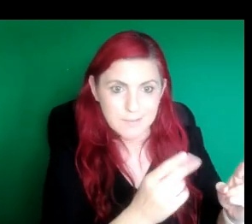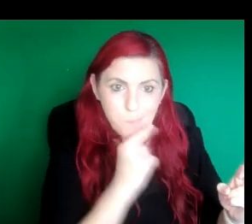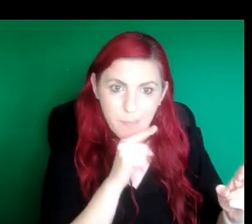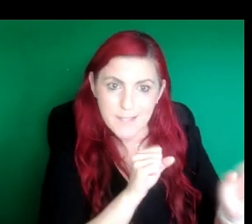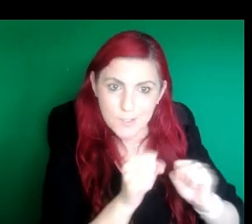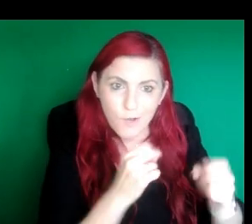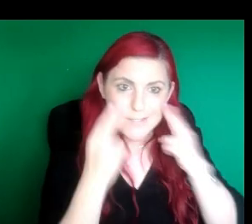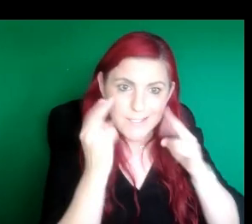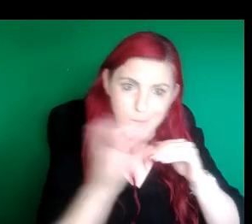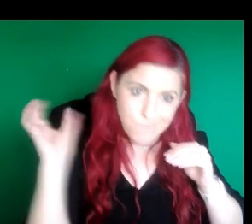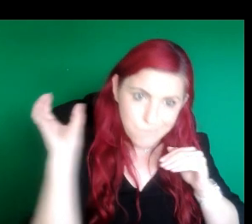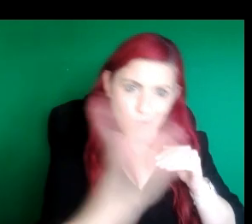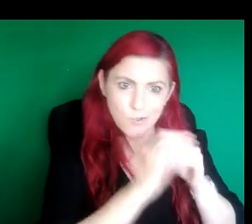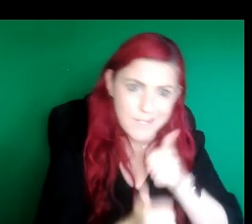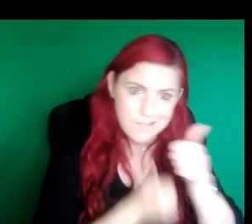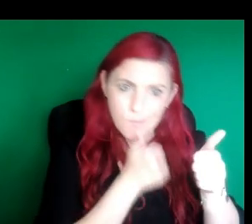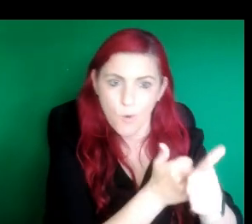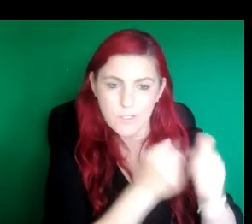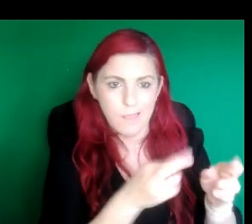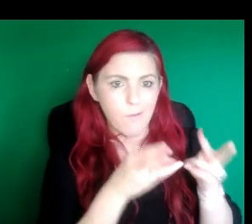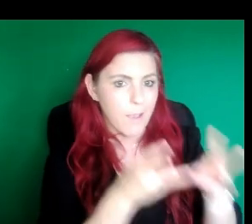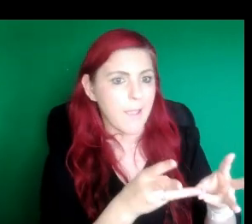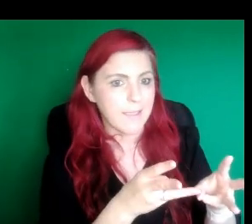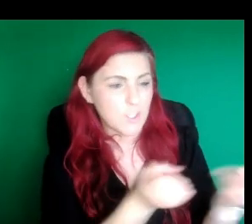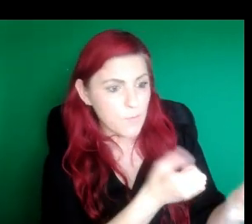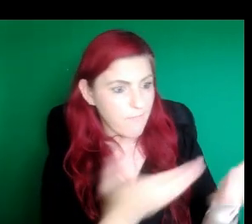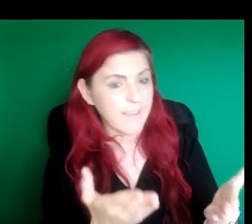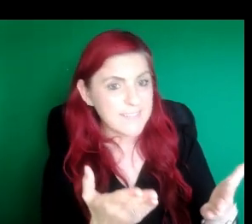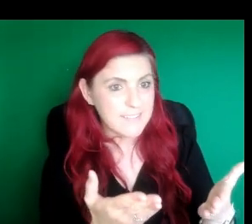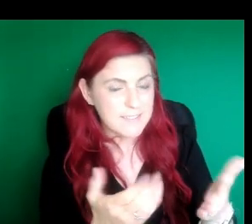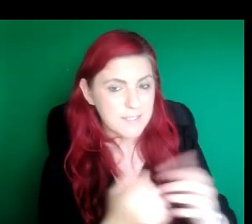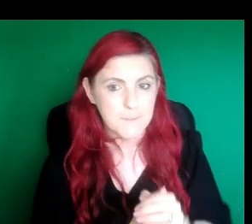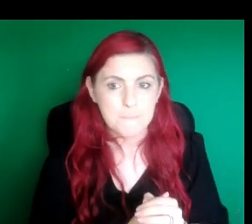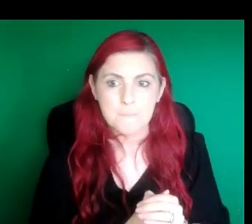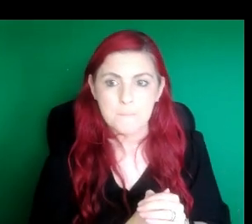that service better be funded and better be supported by sufficient funds and sufficient